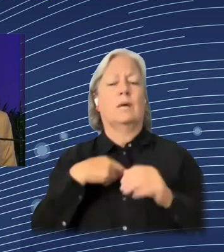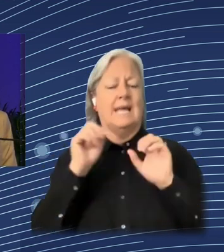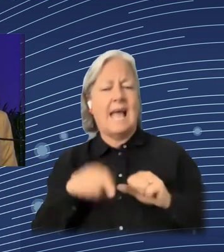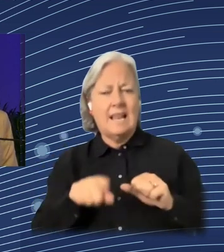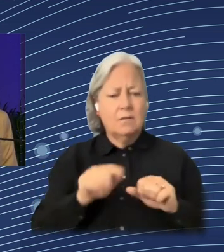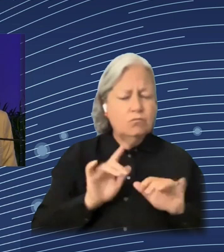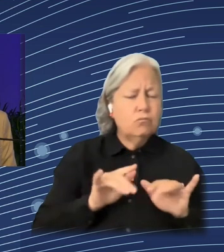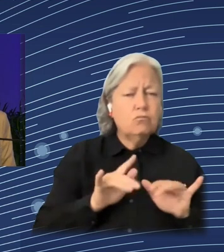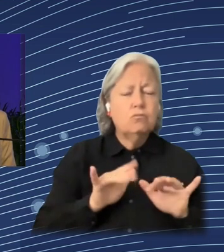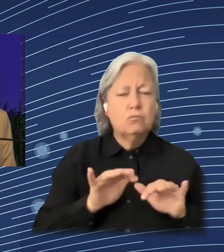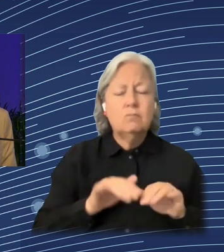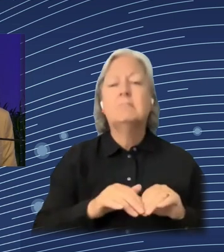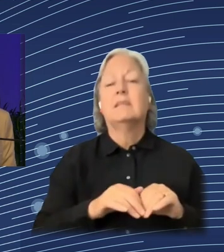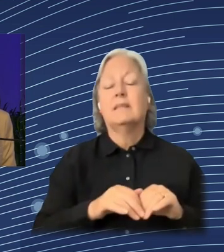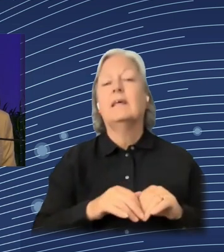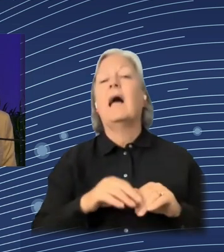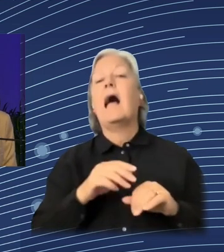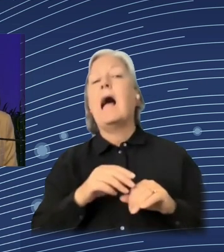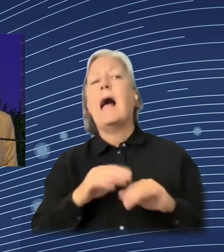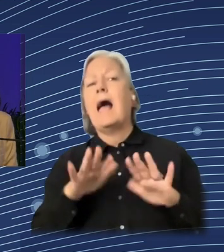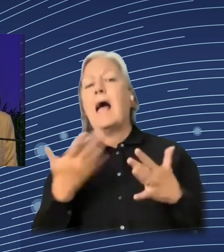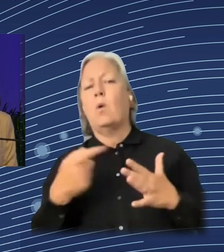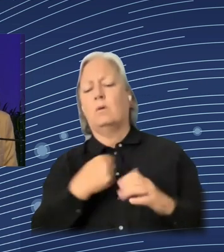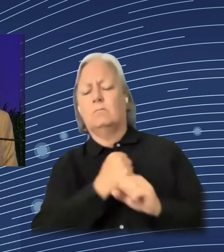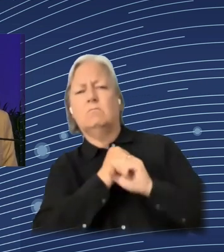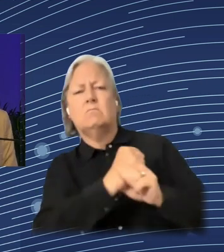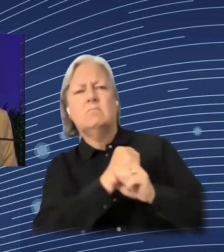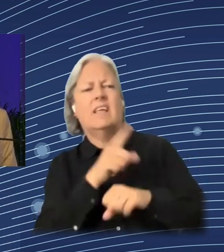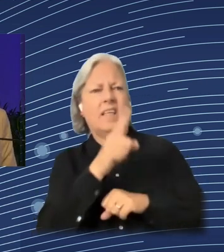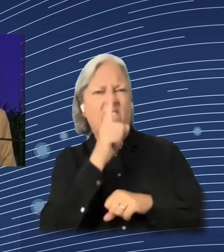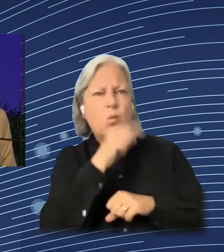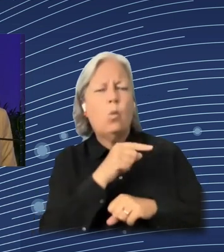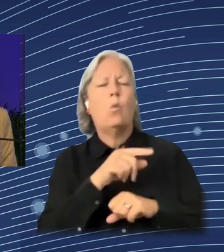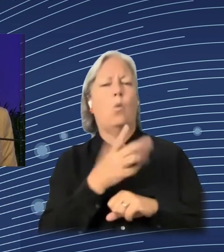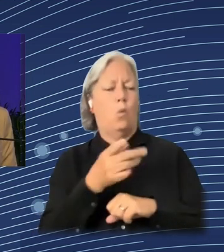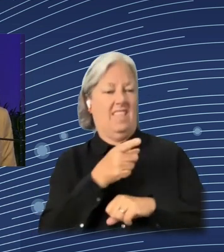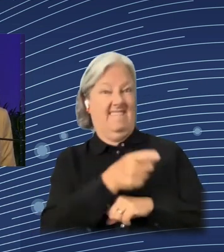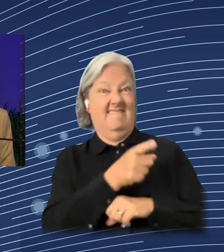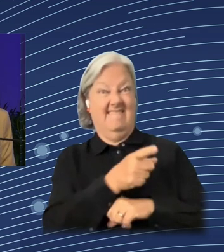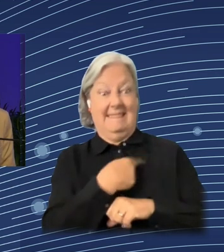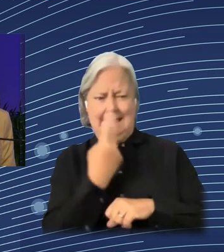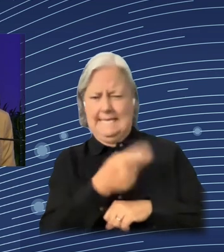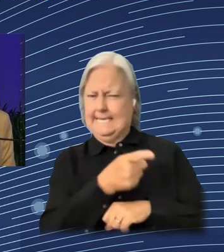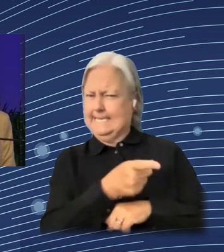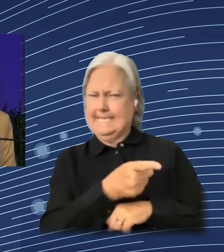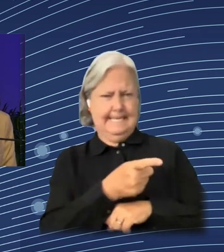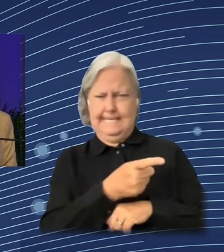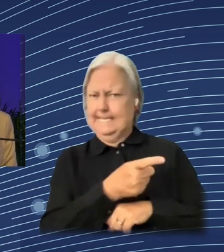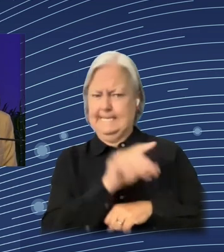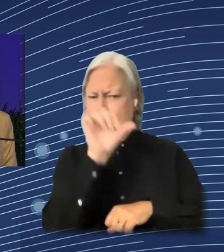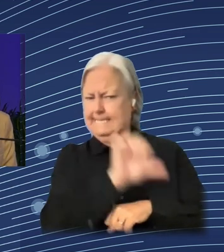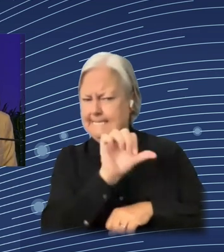a fraud prevention strategy. We can stop the fraud before the financial effects